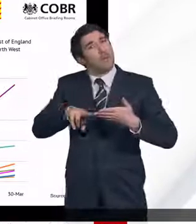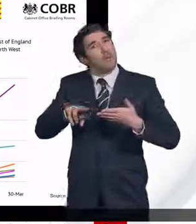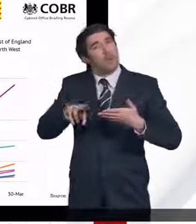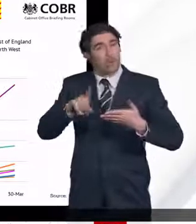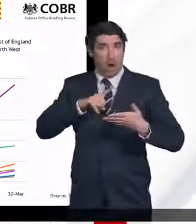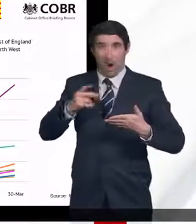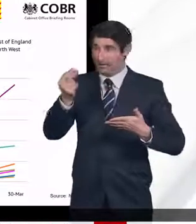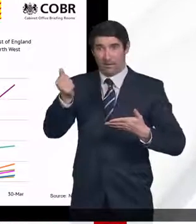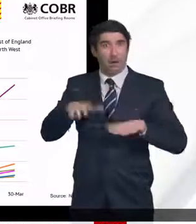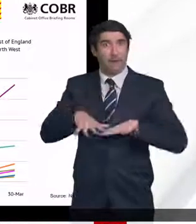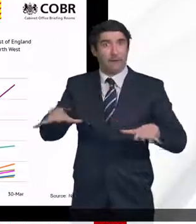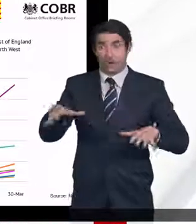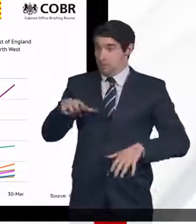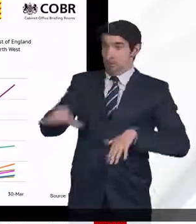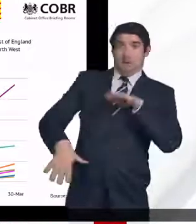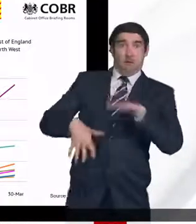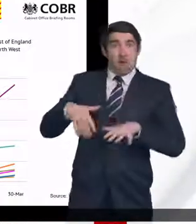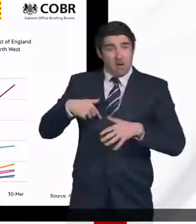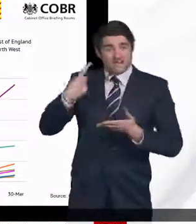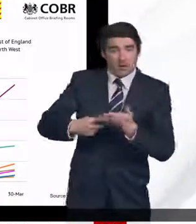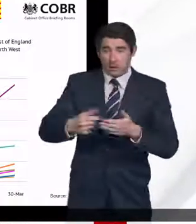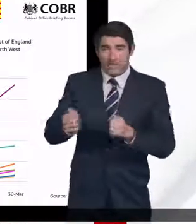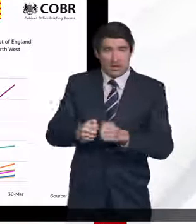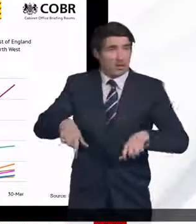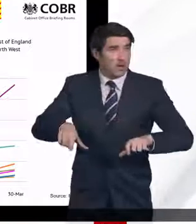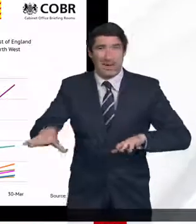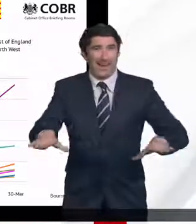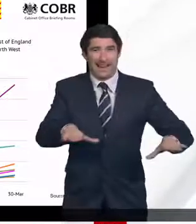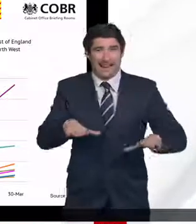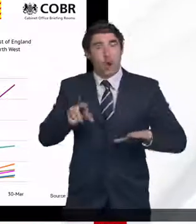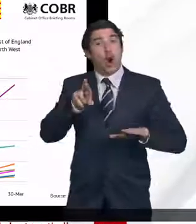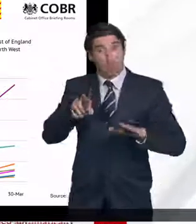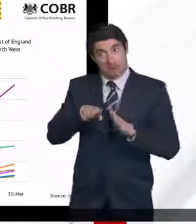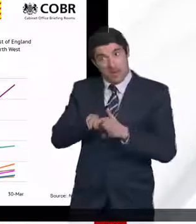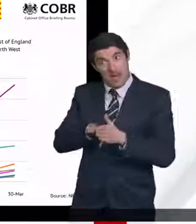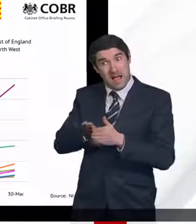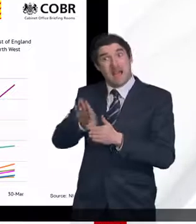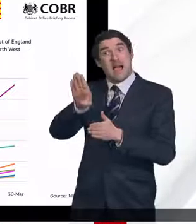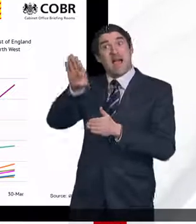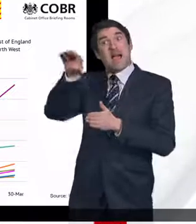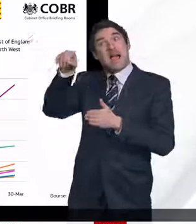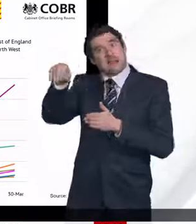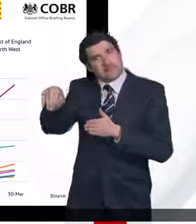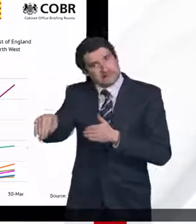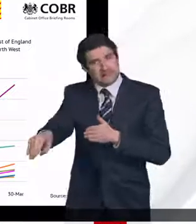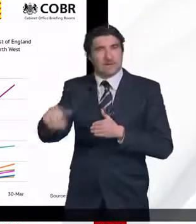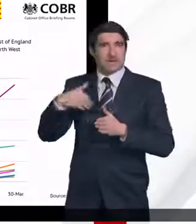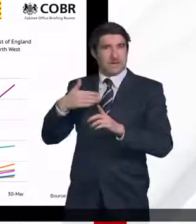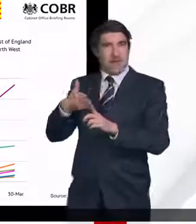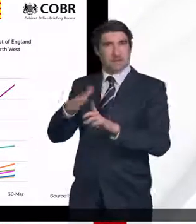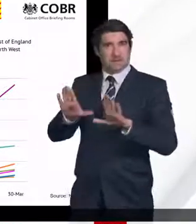that the number of hospitalisations will also start to reduce. Now, the good news here is that that line is not going